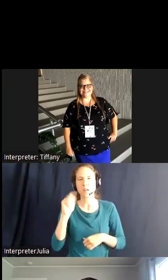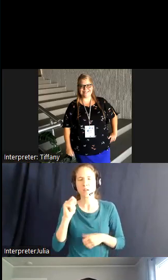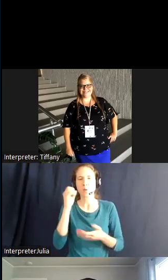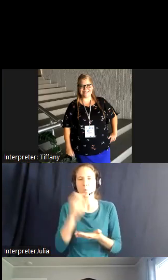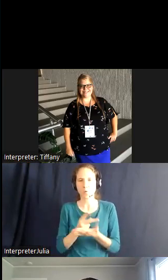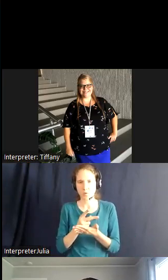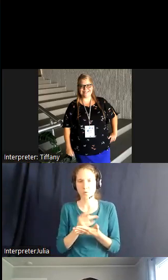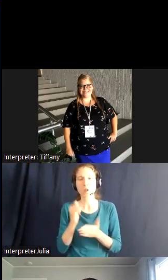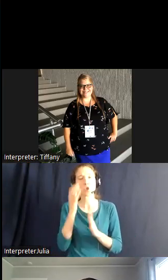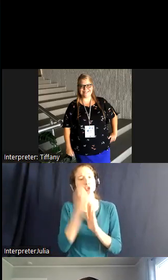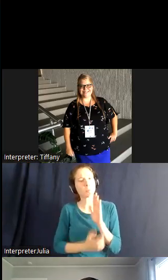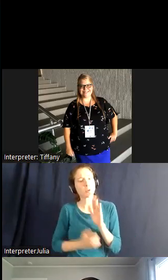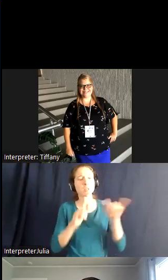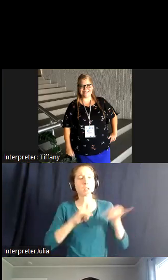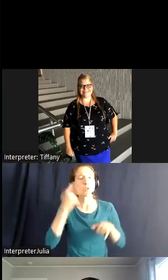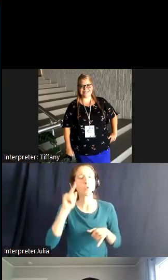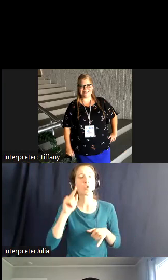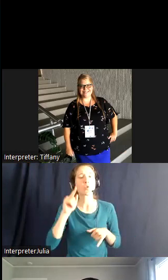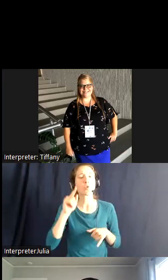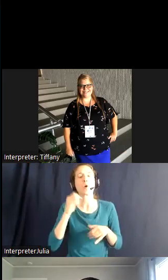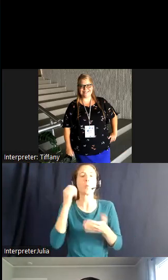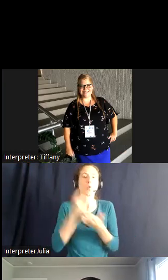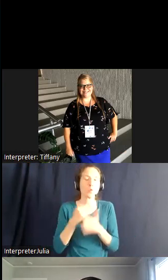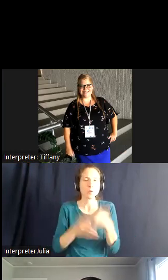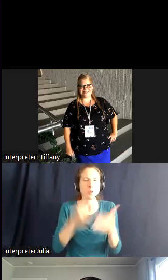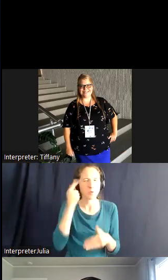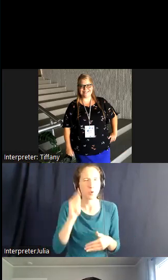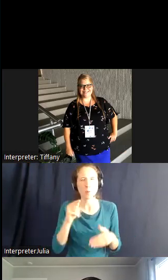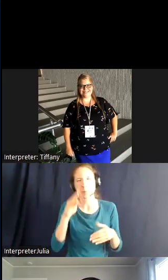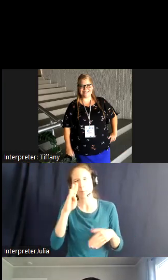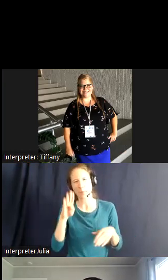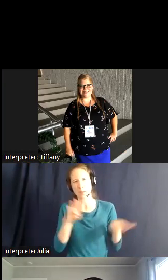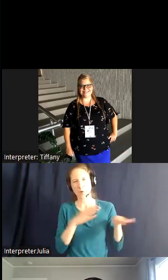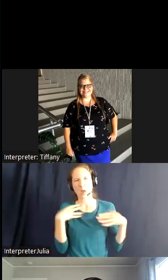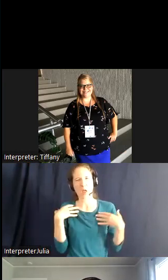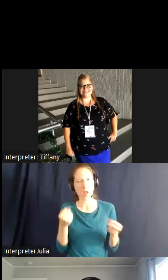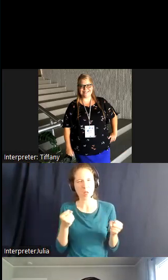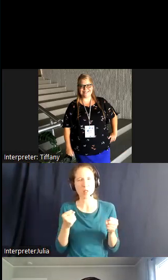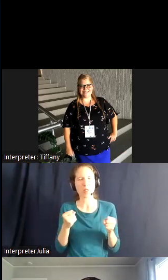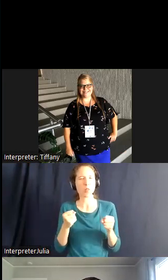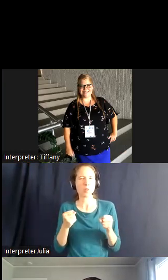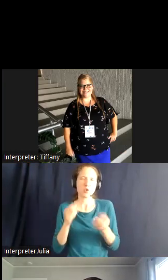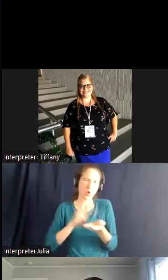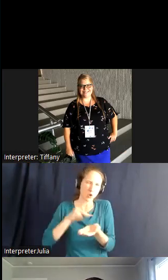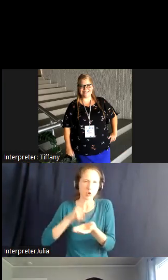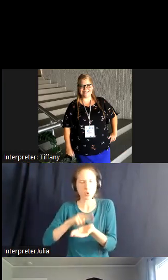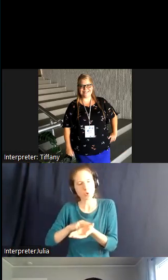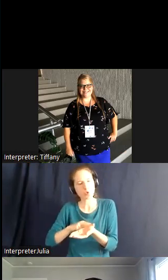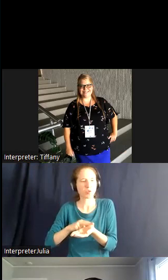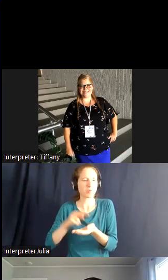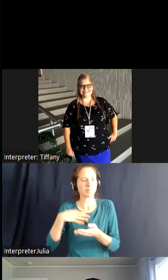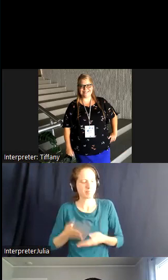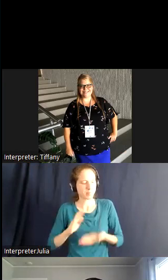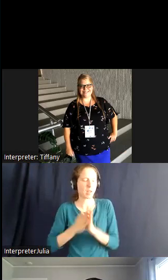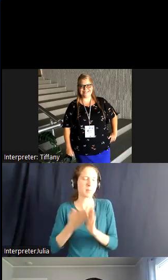the standards and approval process for behavioral health providers opting to become essential behavioral health safety net providers and